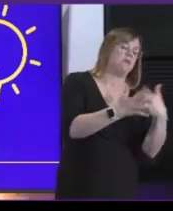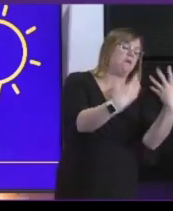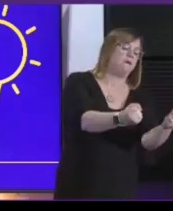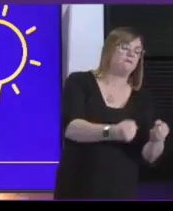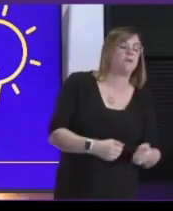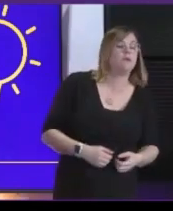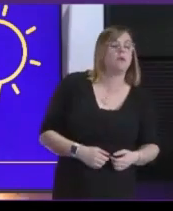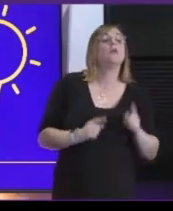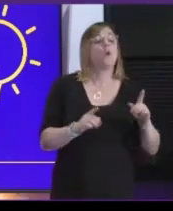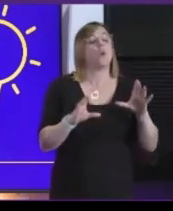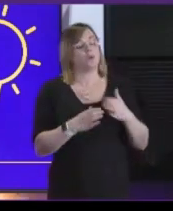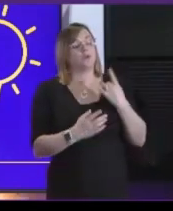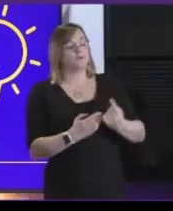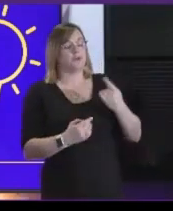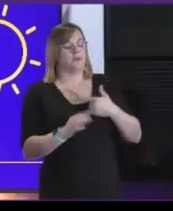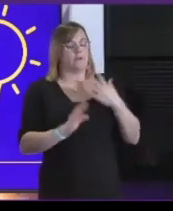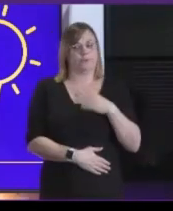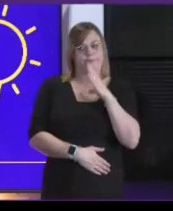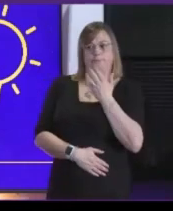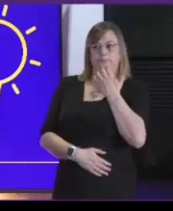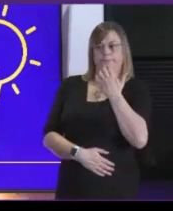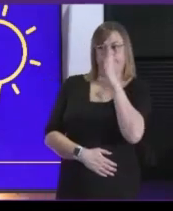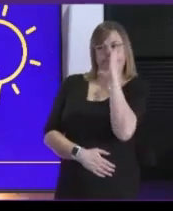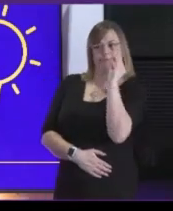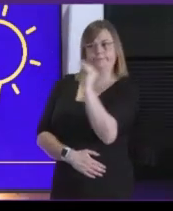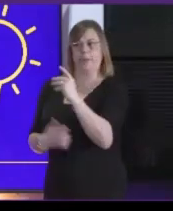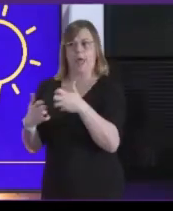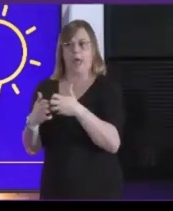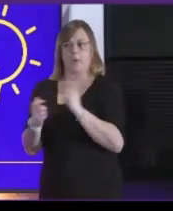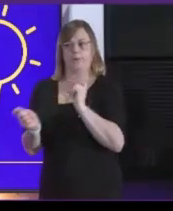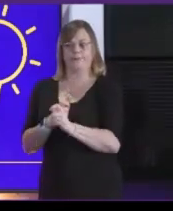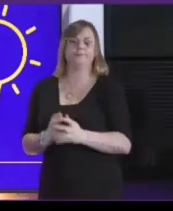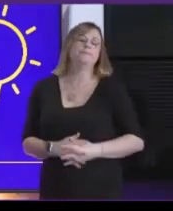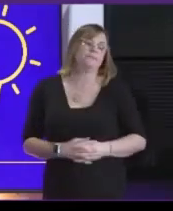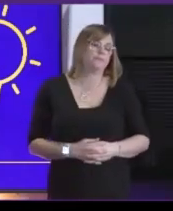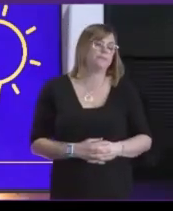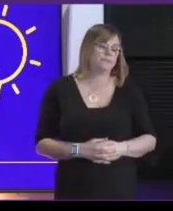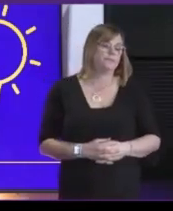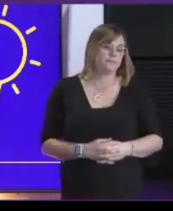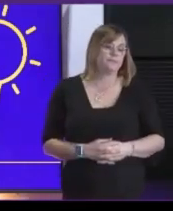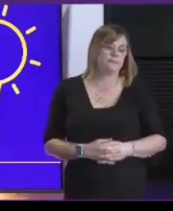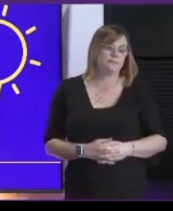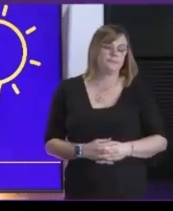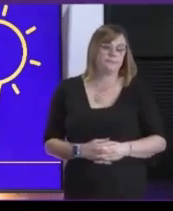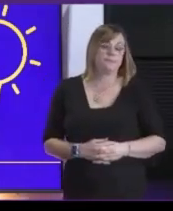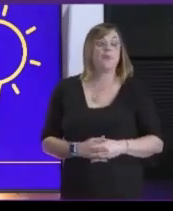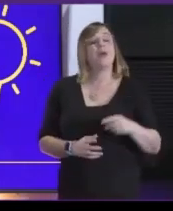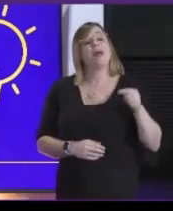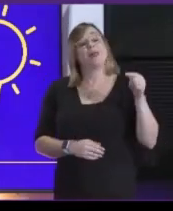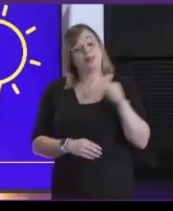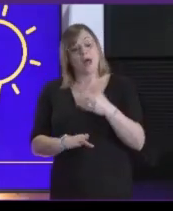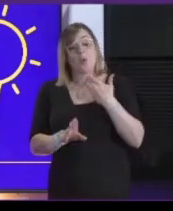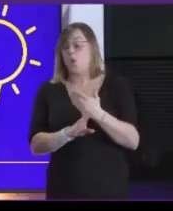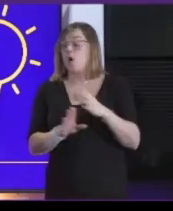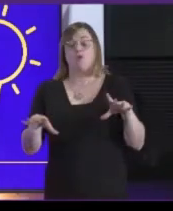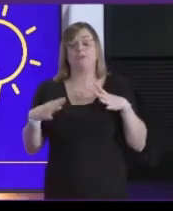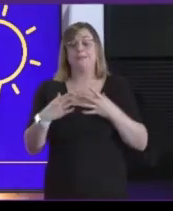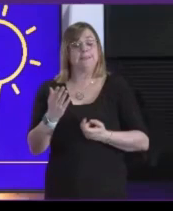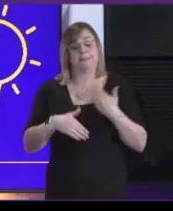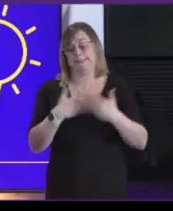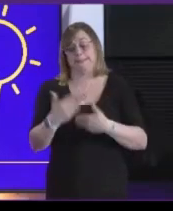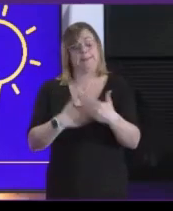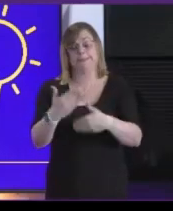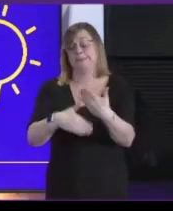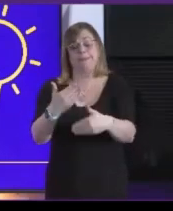then organizations are expected to report on that feedback and how they're implementing it. That work is underway.